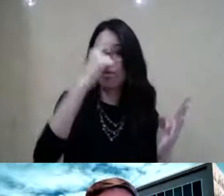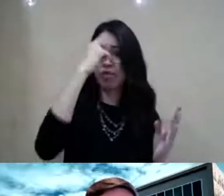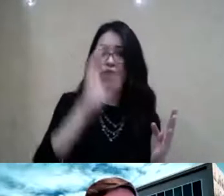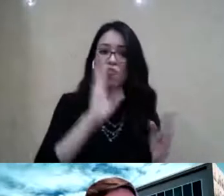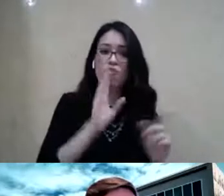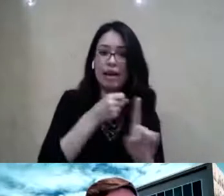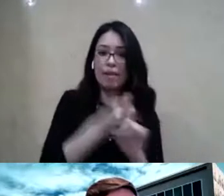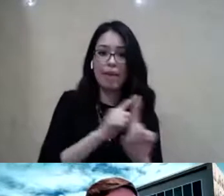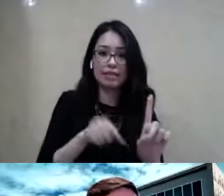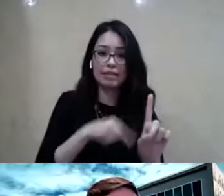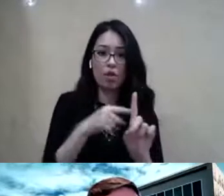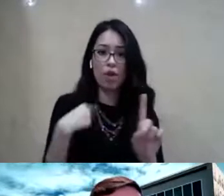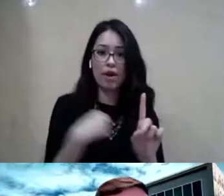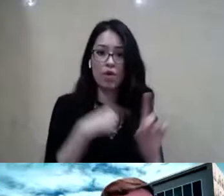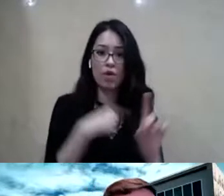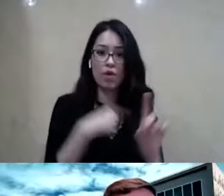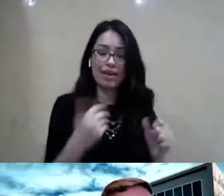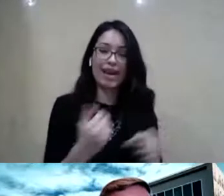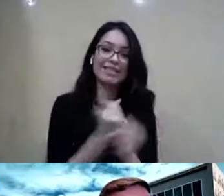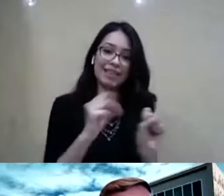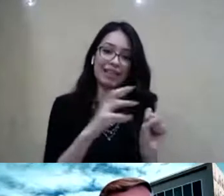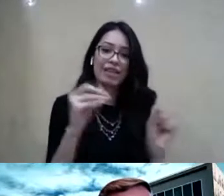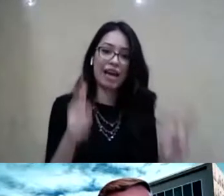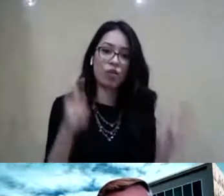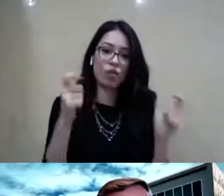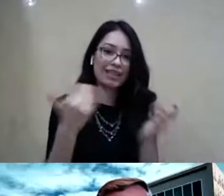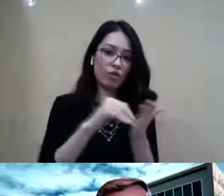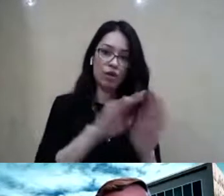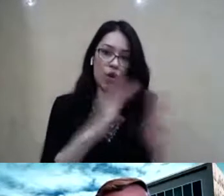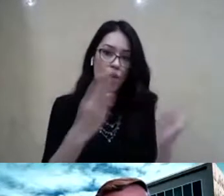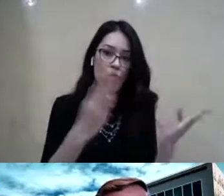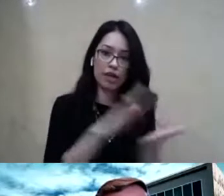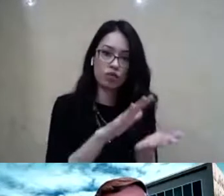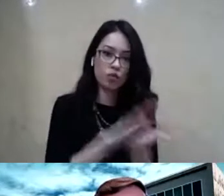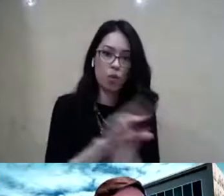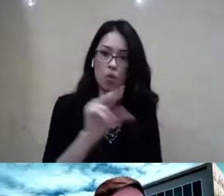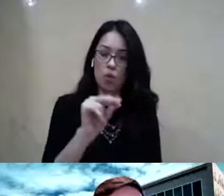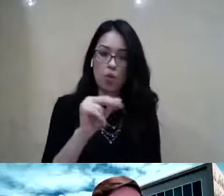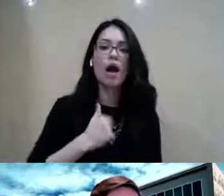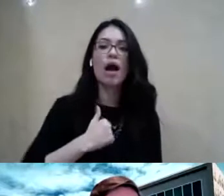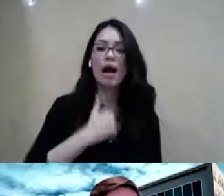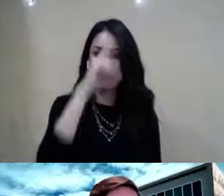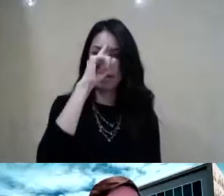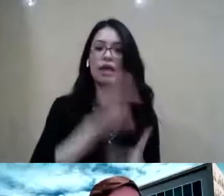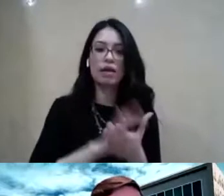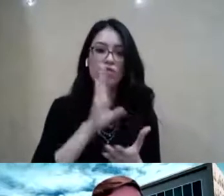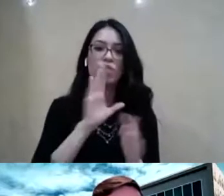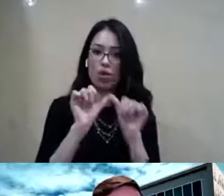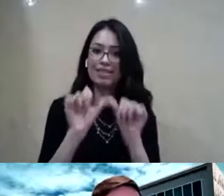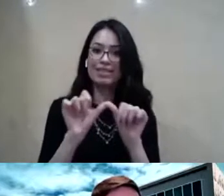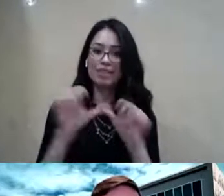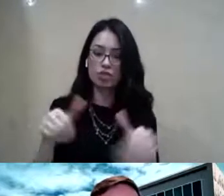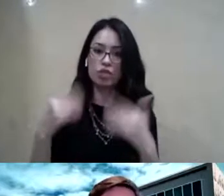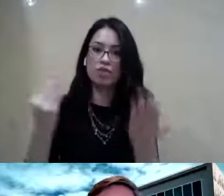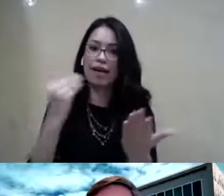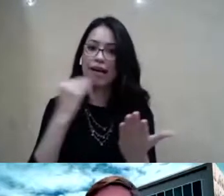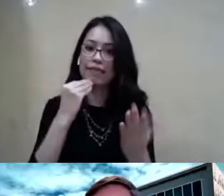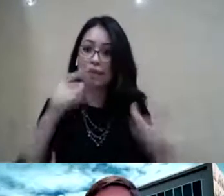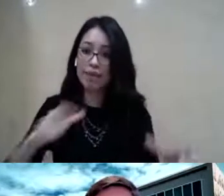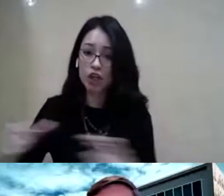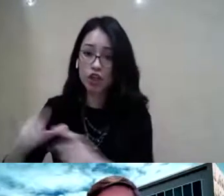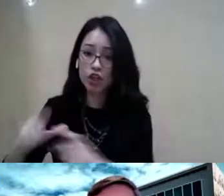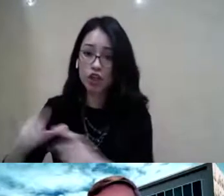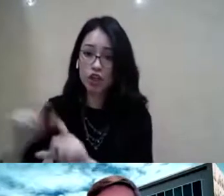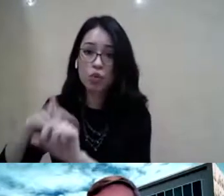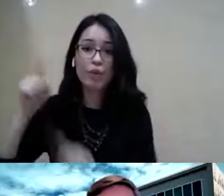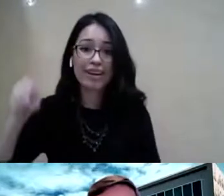and quickly reopen schools. It's an and. We'll continue to provide a safety net in terms of meals where needed. We'll continue to provide COVID